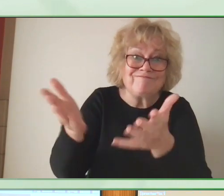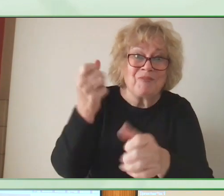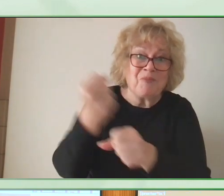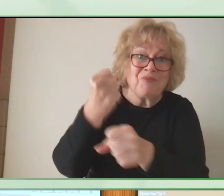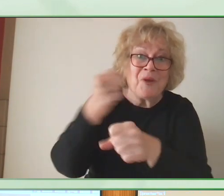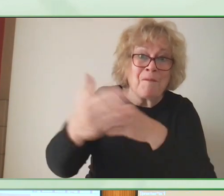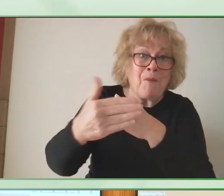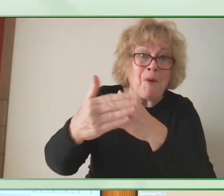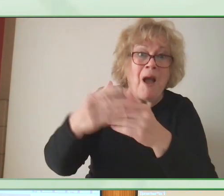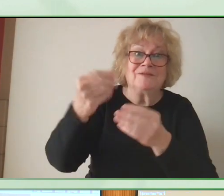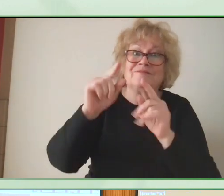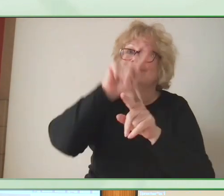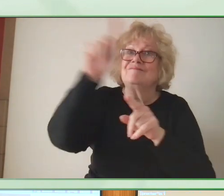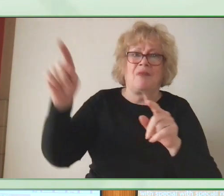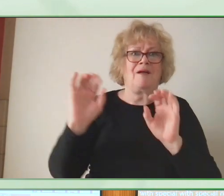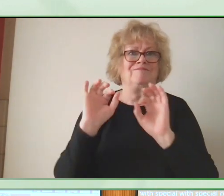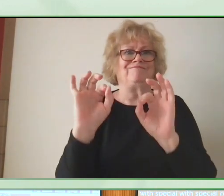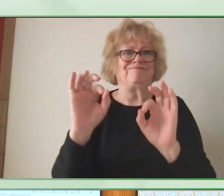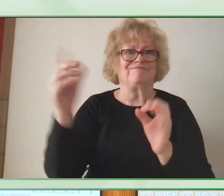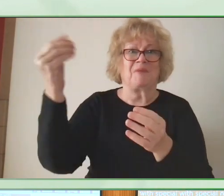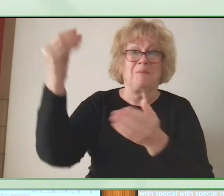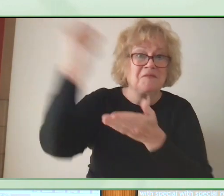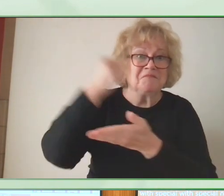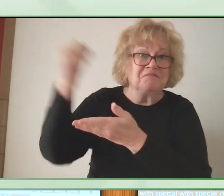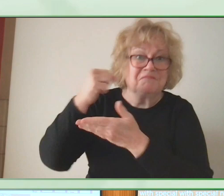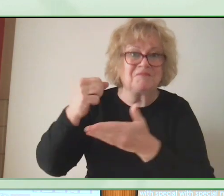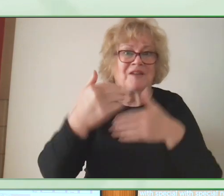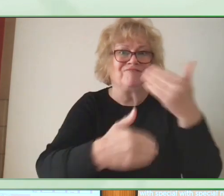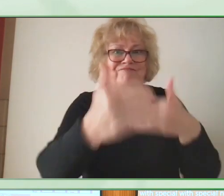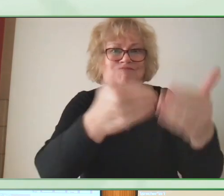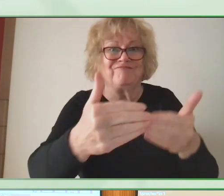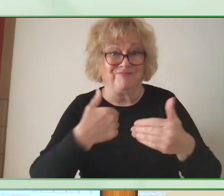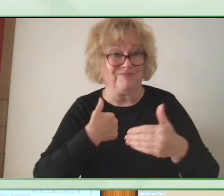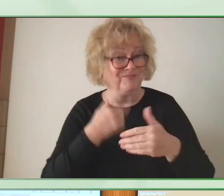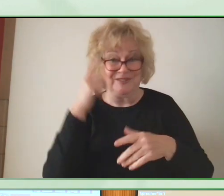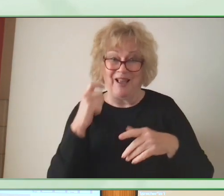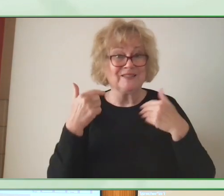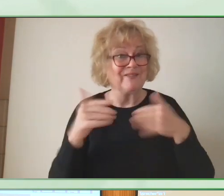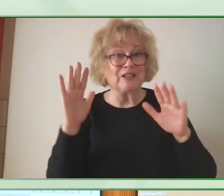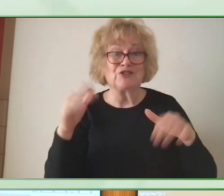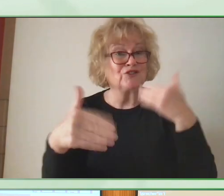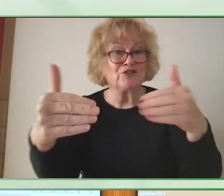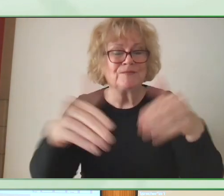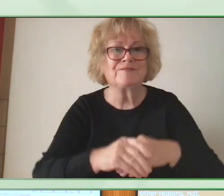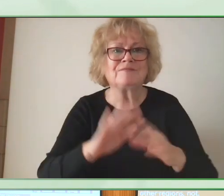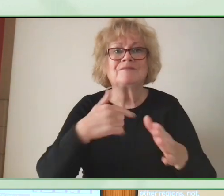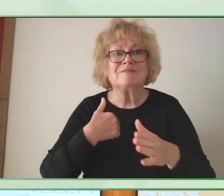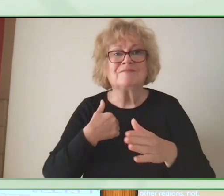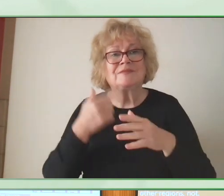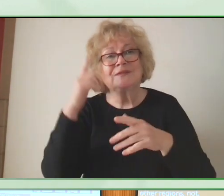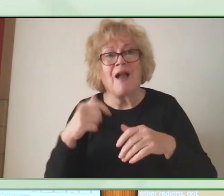needs. And then we're always dreaming of replicating our model in other regions, not only in Marrakech,